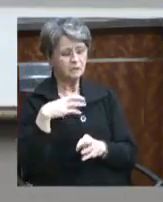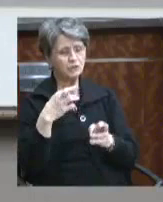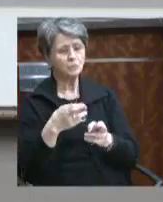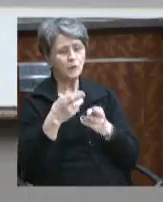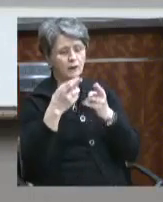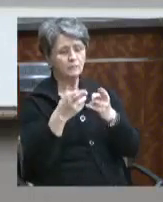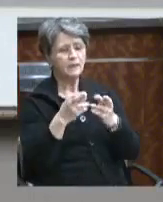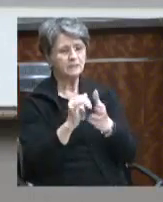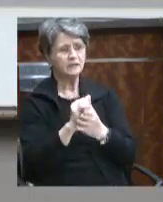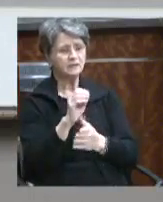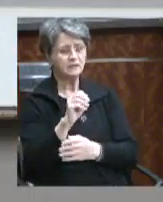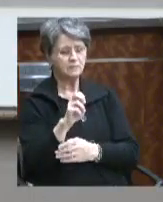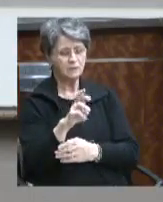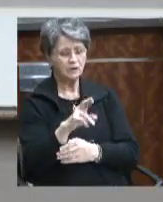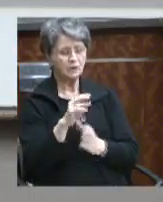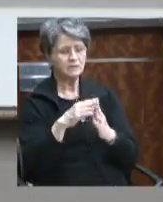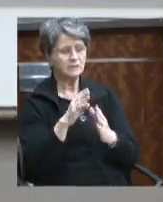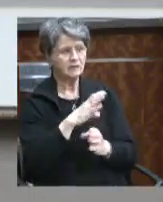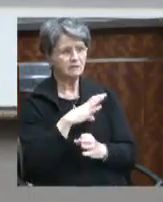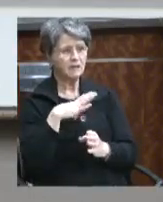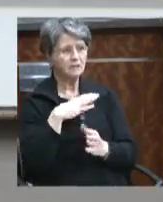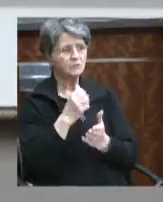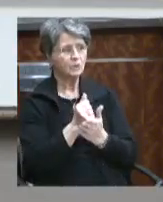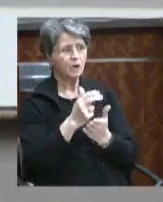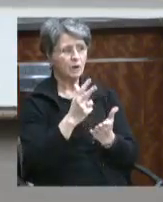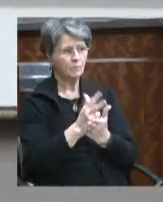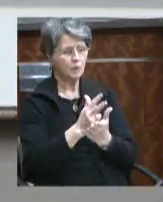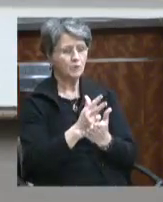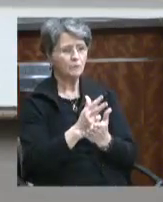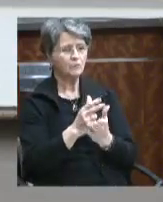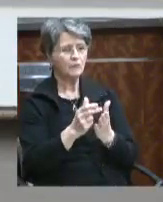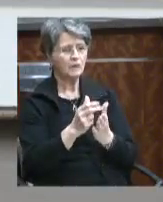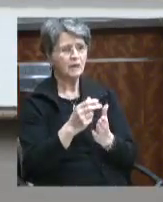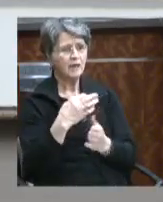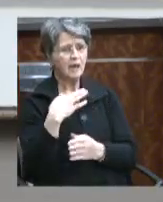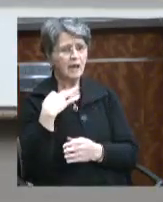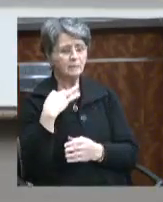that the Mayor and City Council approve text application number